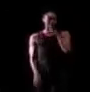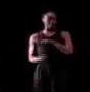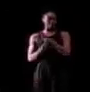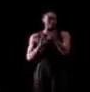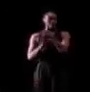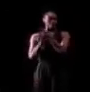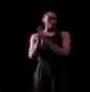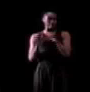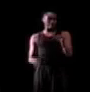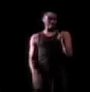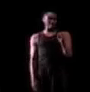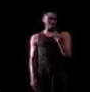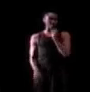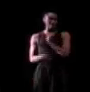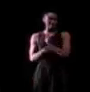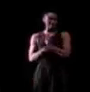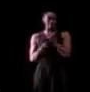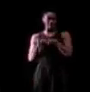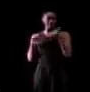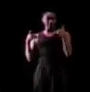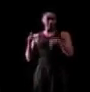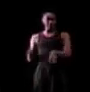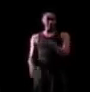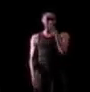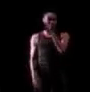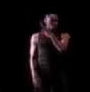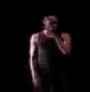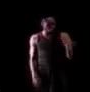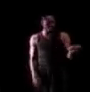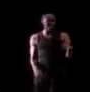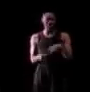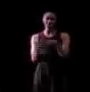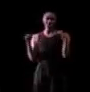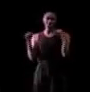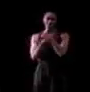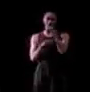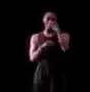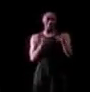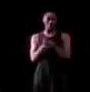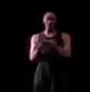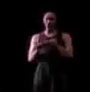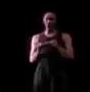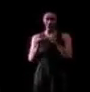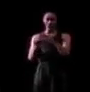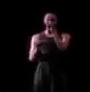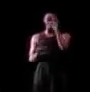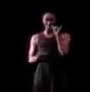He took them to jail. He charged them with unlawful cohabitation.